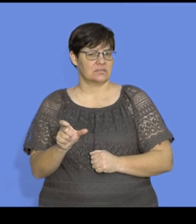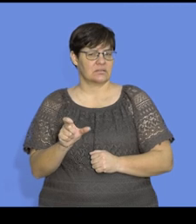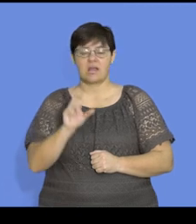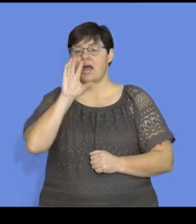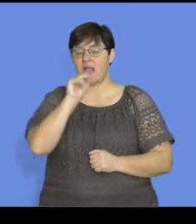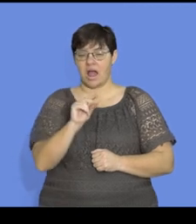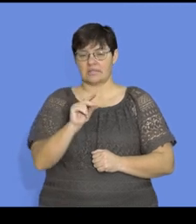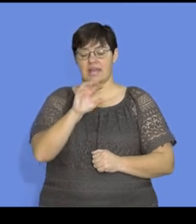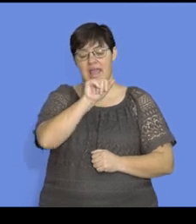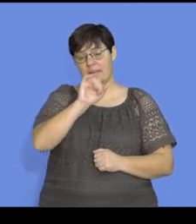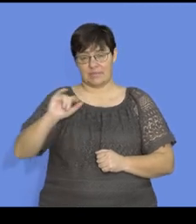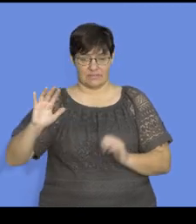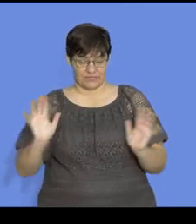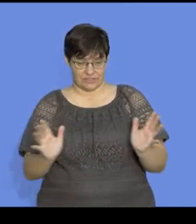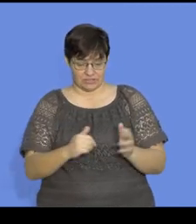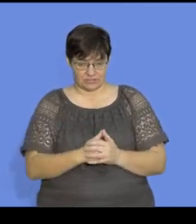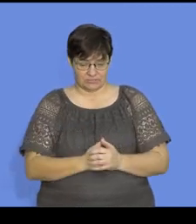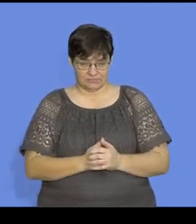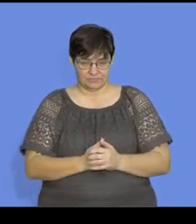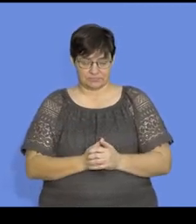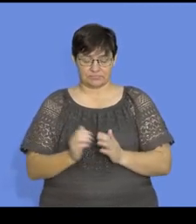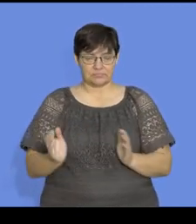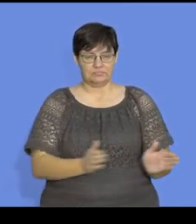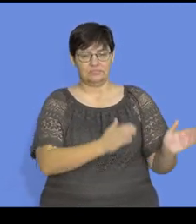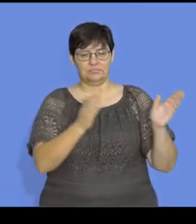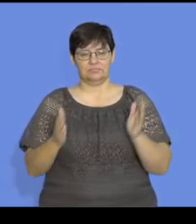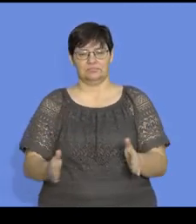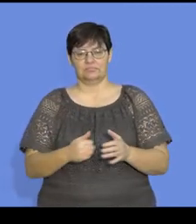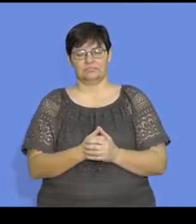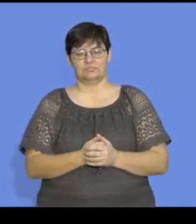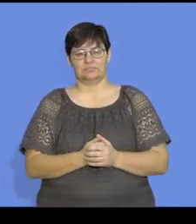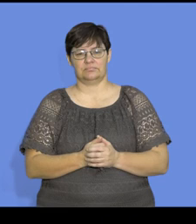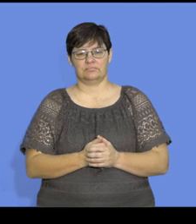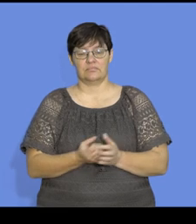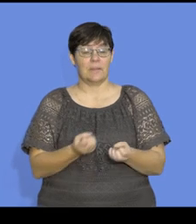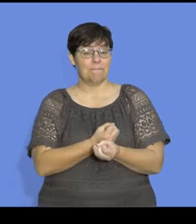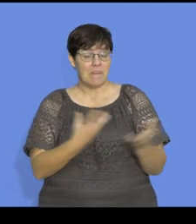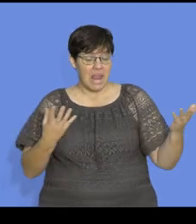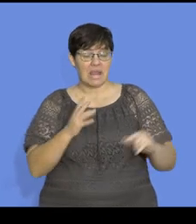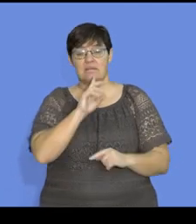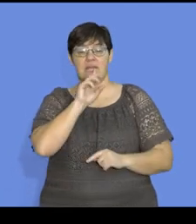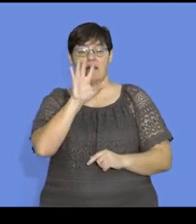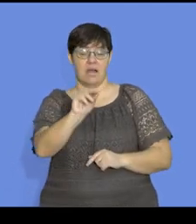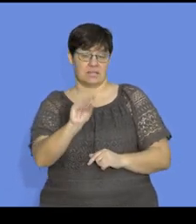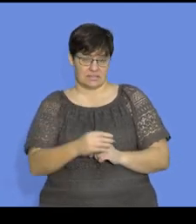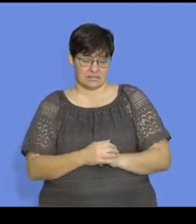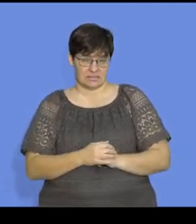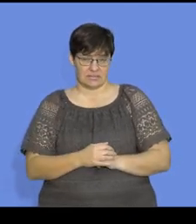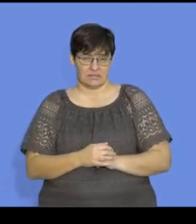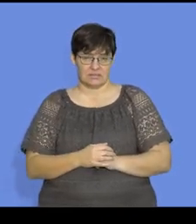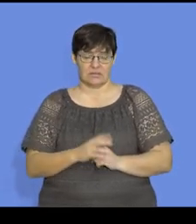the letter. Now this question, all right, is a question that they often ask in this session about